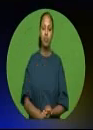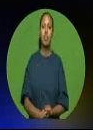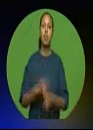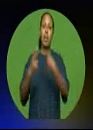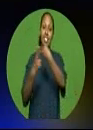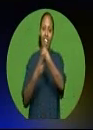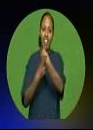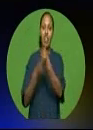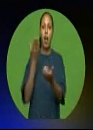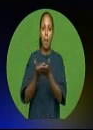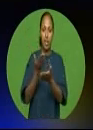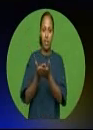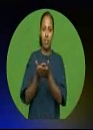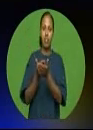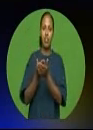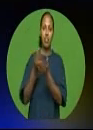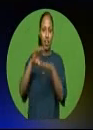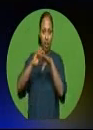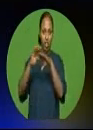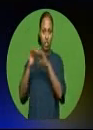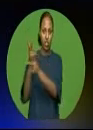by saving money in cash,